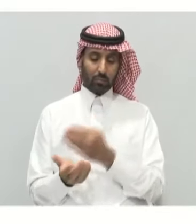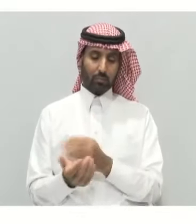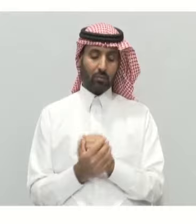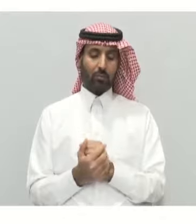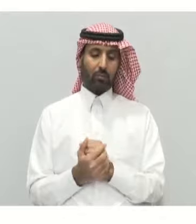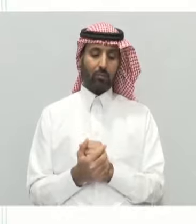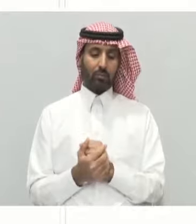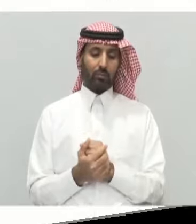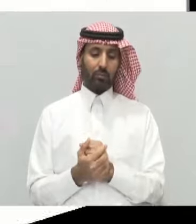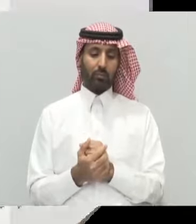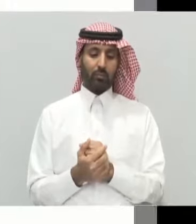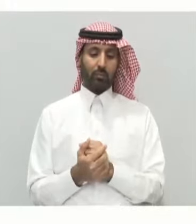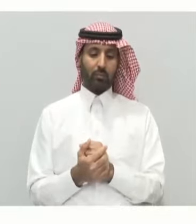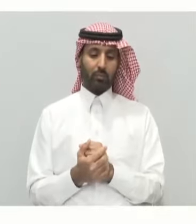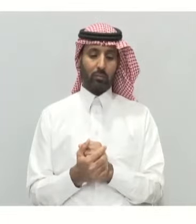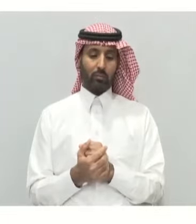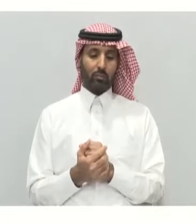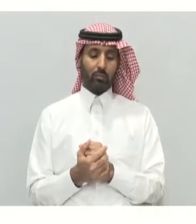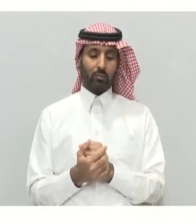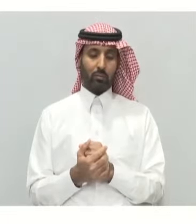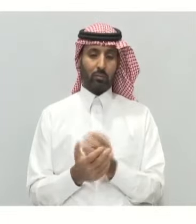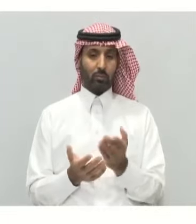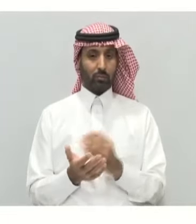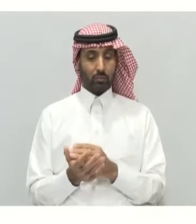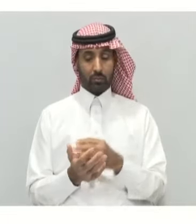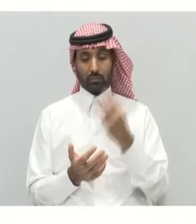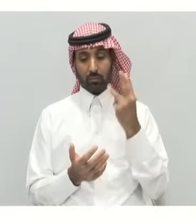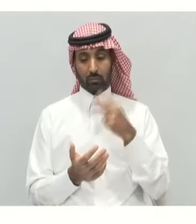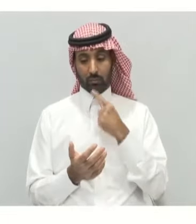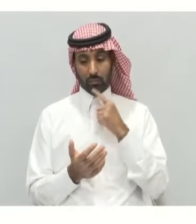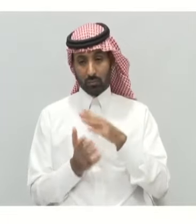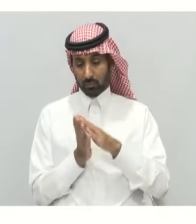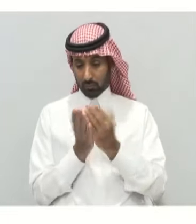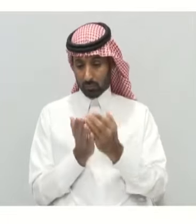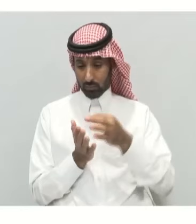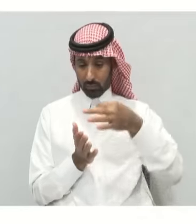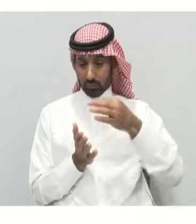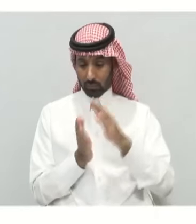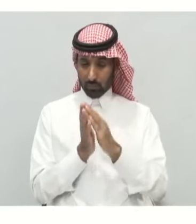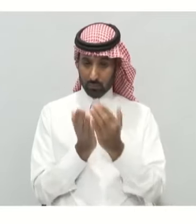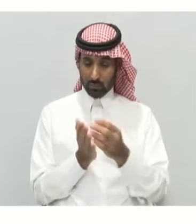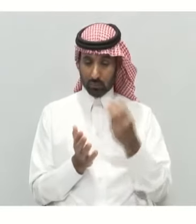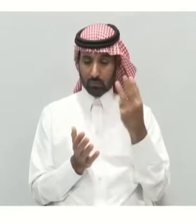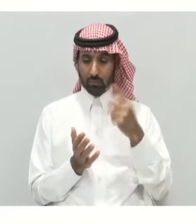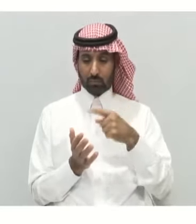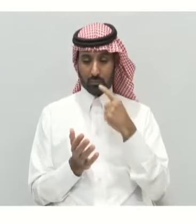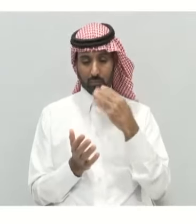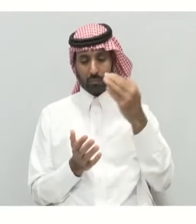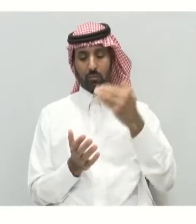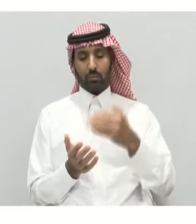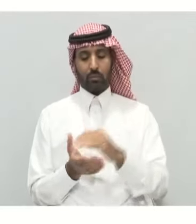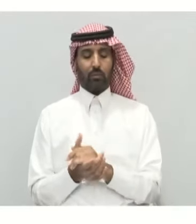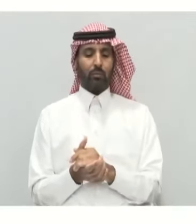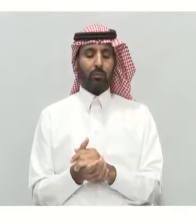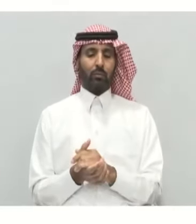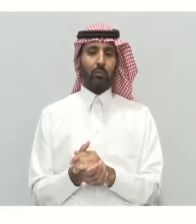So now we're going to move, or we're going to turn to page 13. Turn to page 13 as we're going to